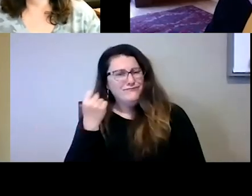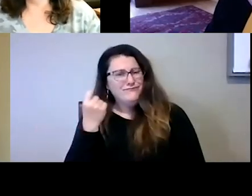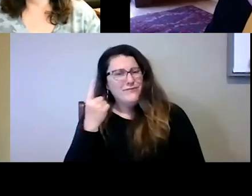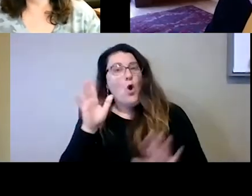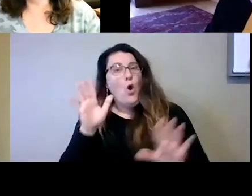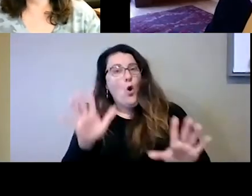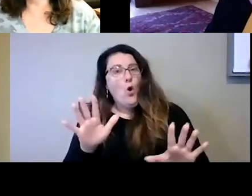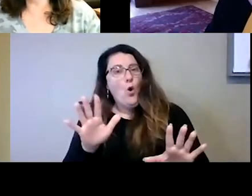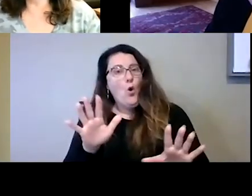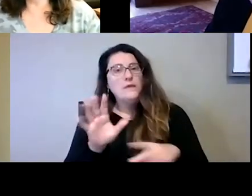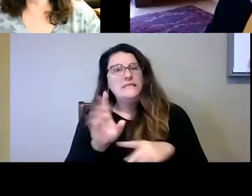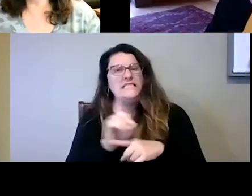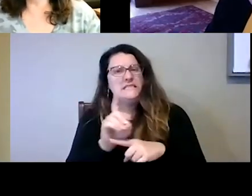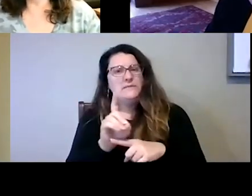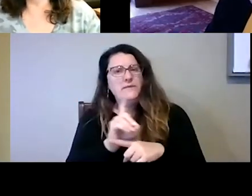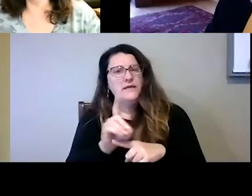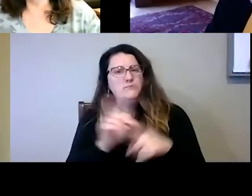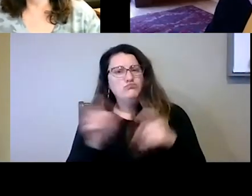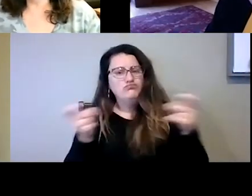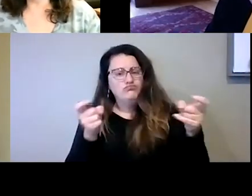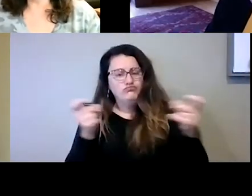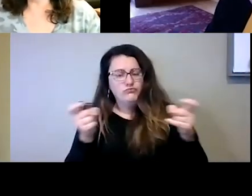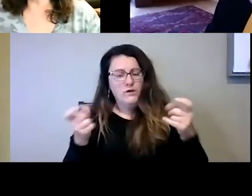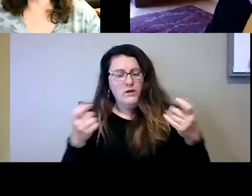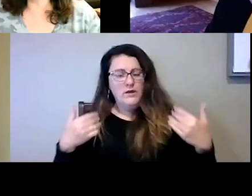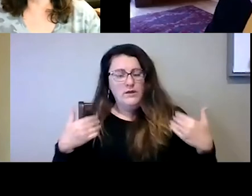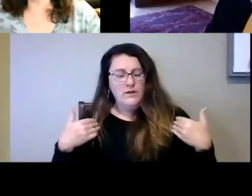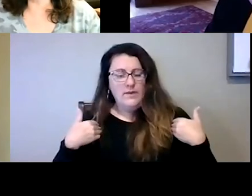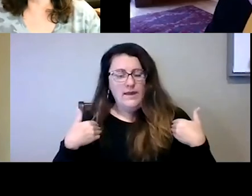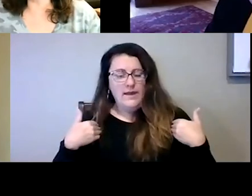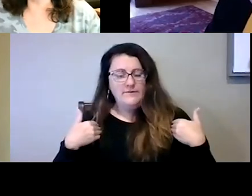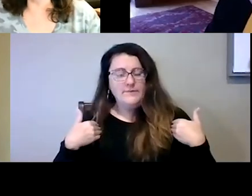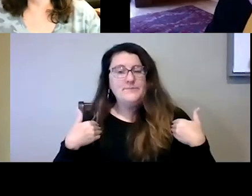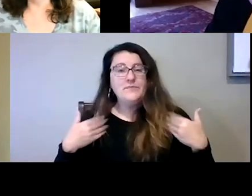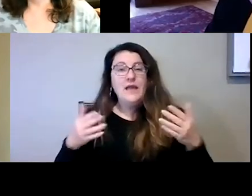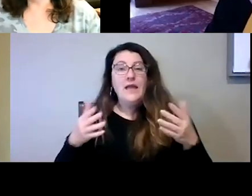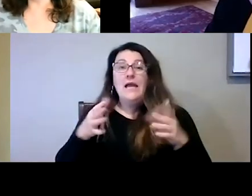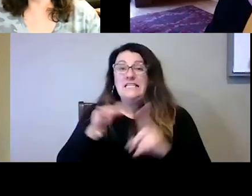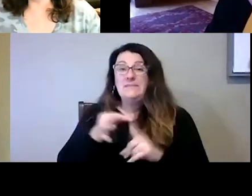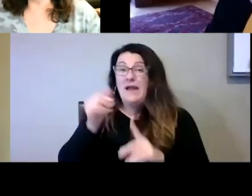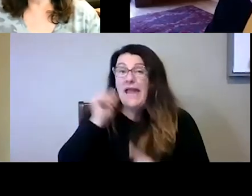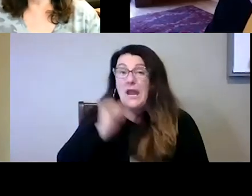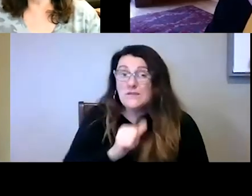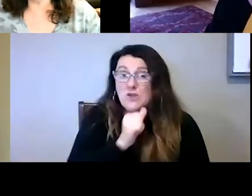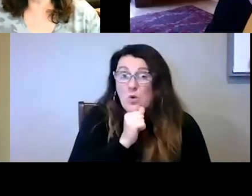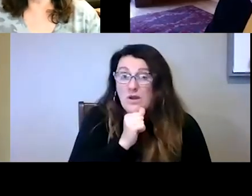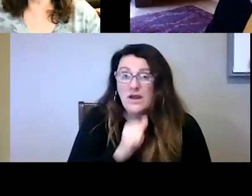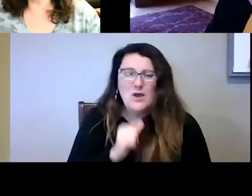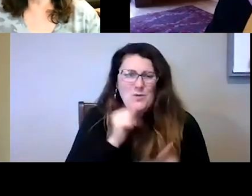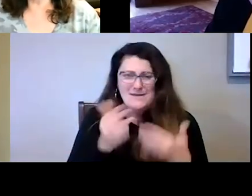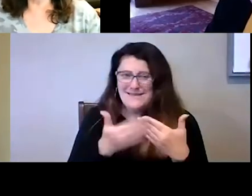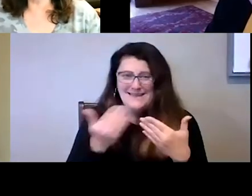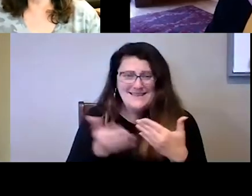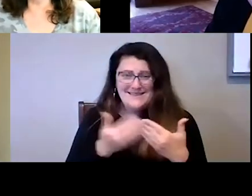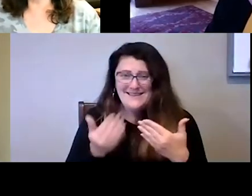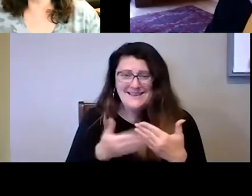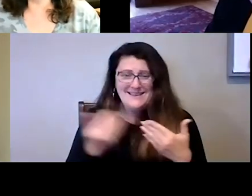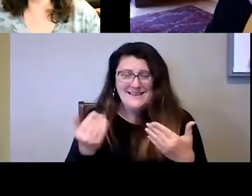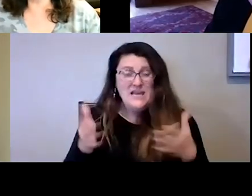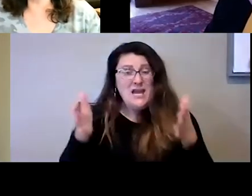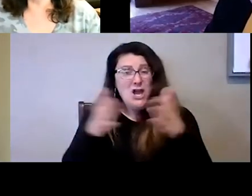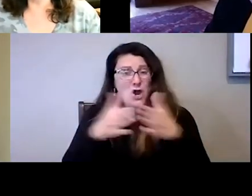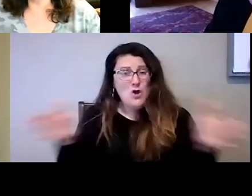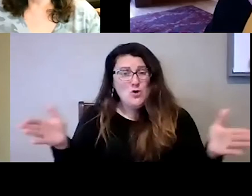discipline, that we all have, especially in Arizona. Look, it wasn't easy, even though, across